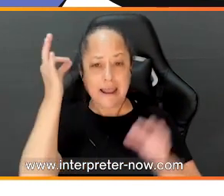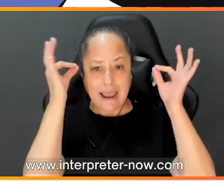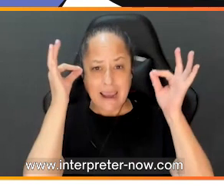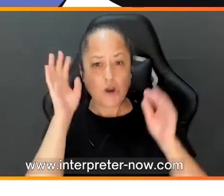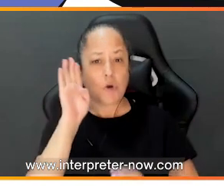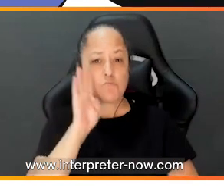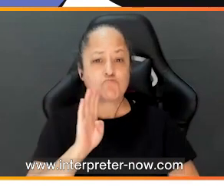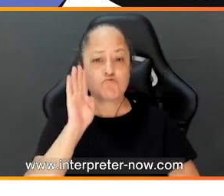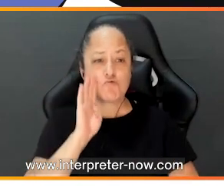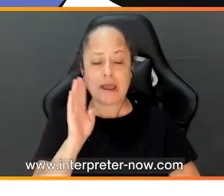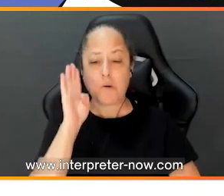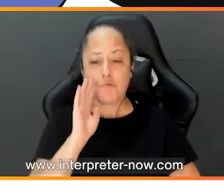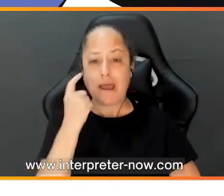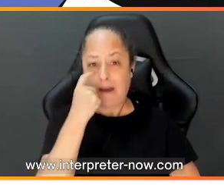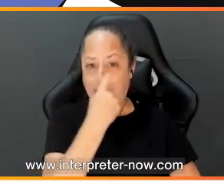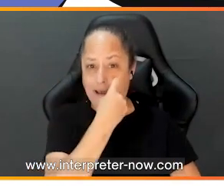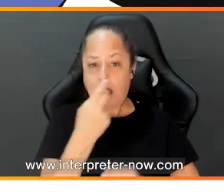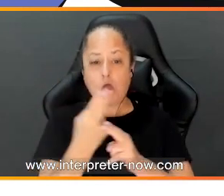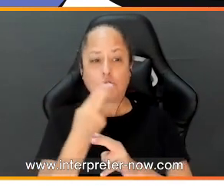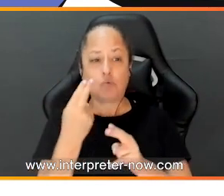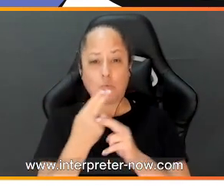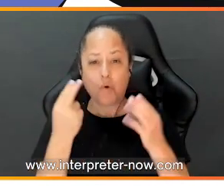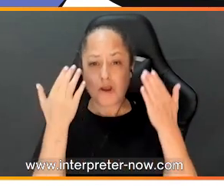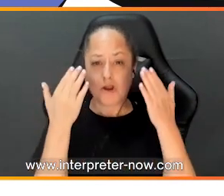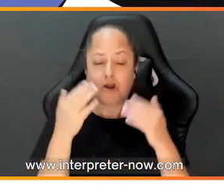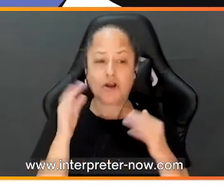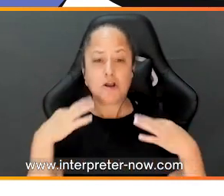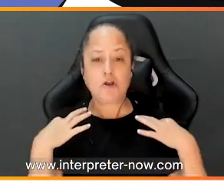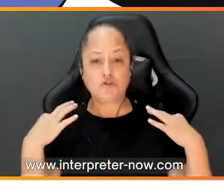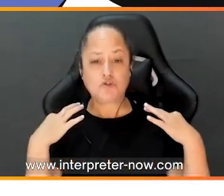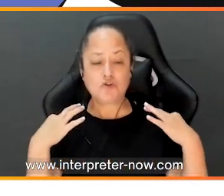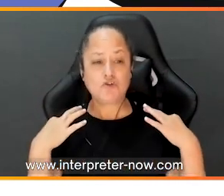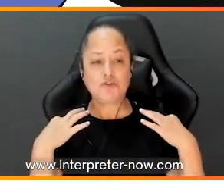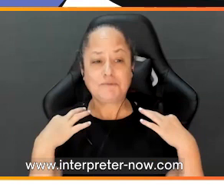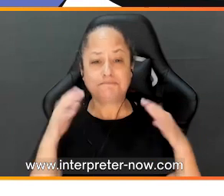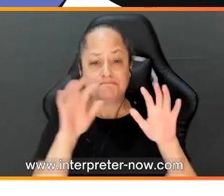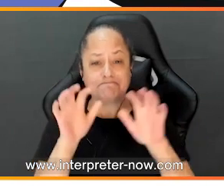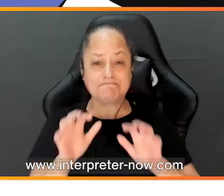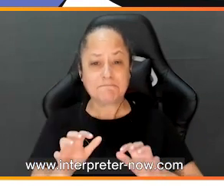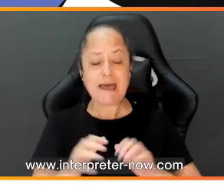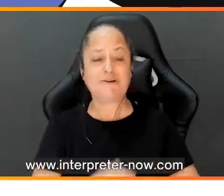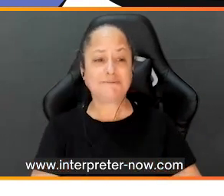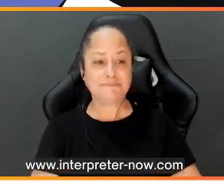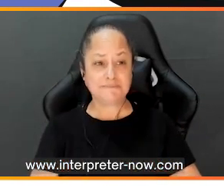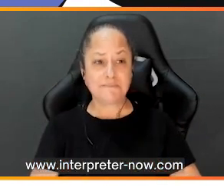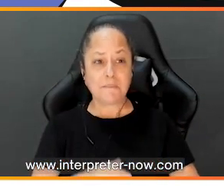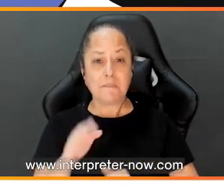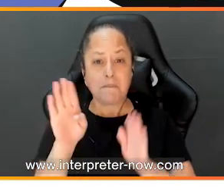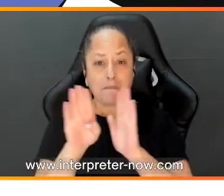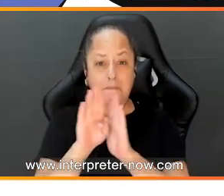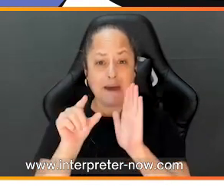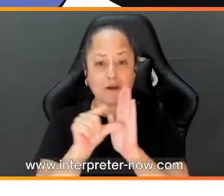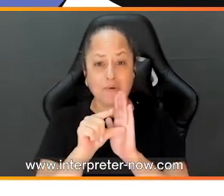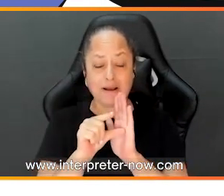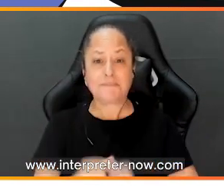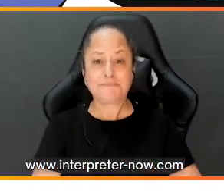hair and brown eyes. I am wearing a dark colored shirt with an range of patterns.